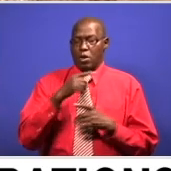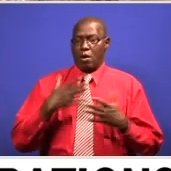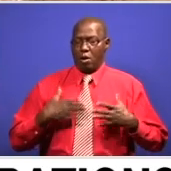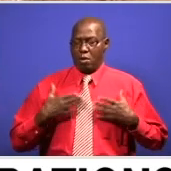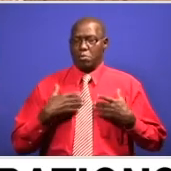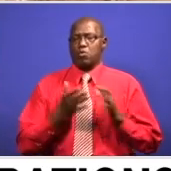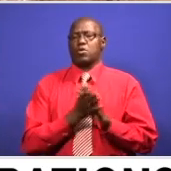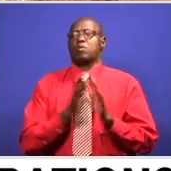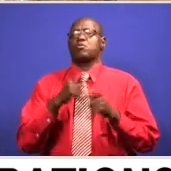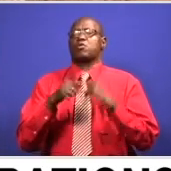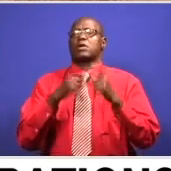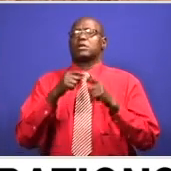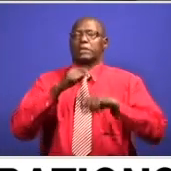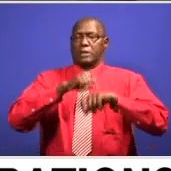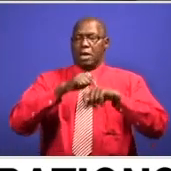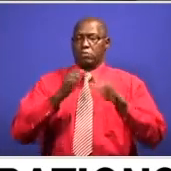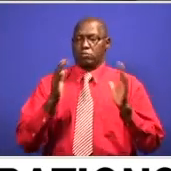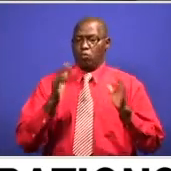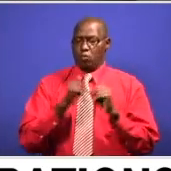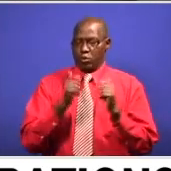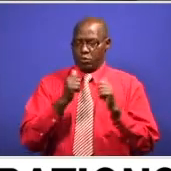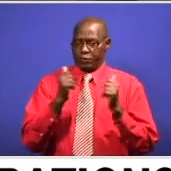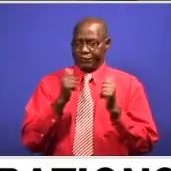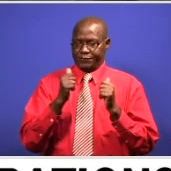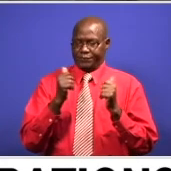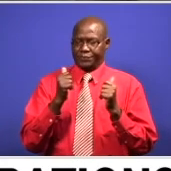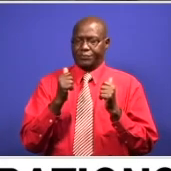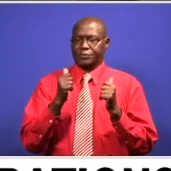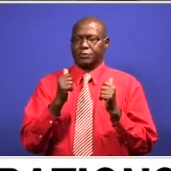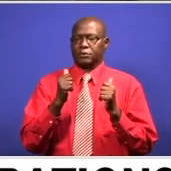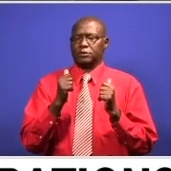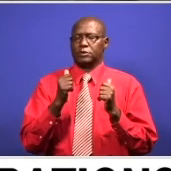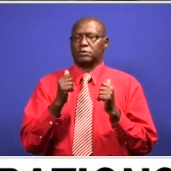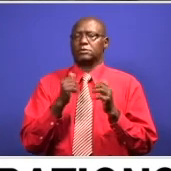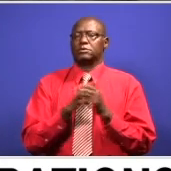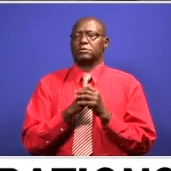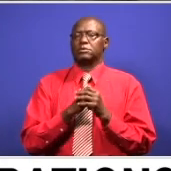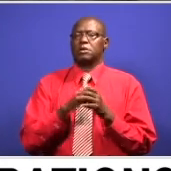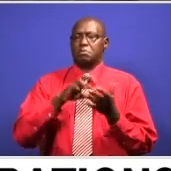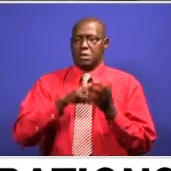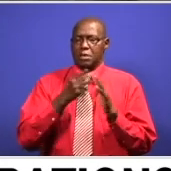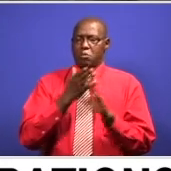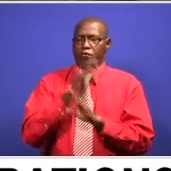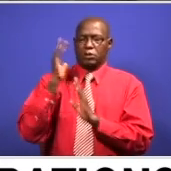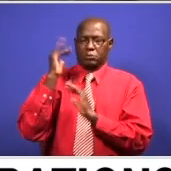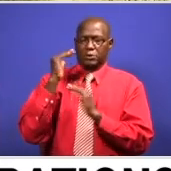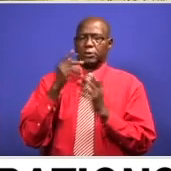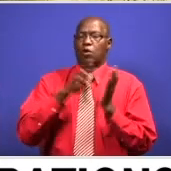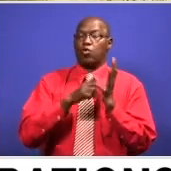with the timings in terms of what we anticipated. The contractor has done a good job